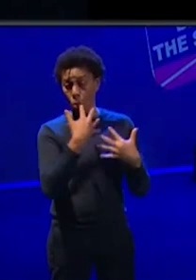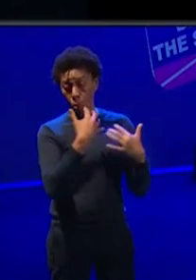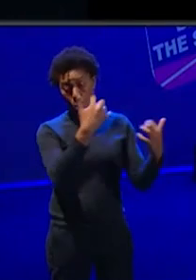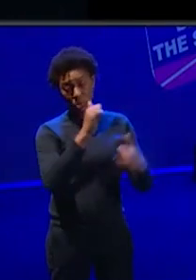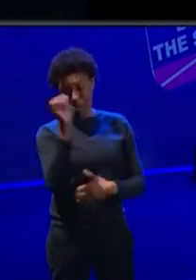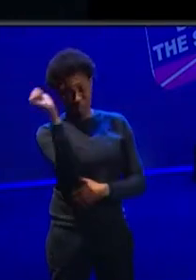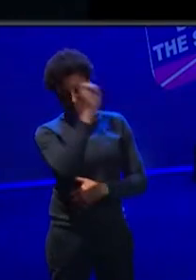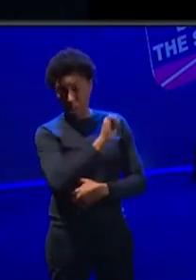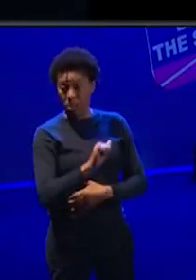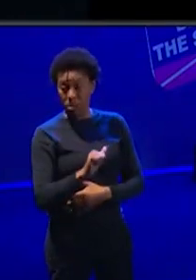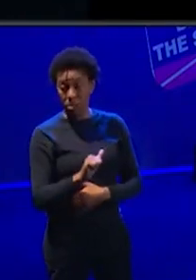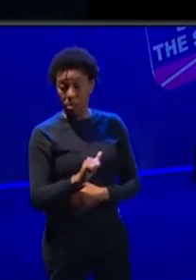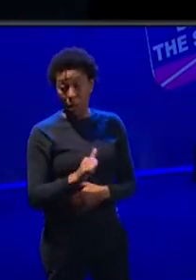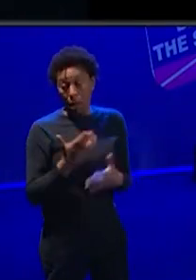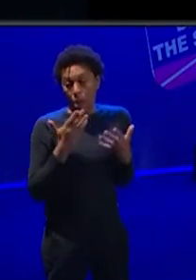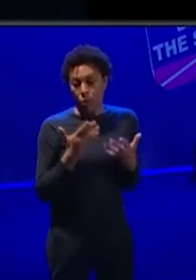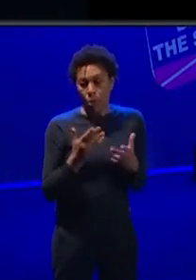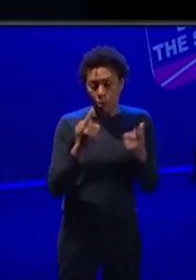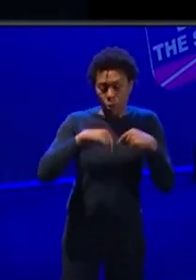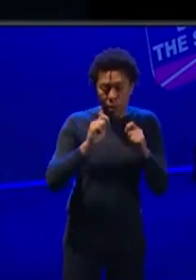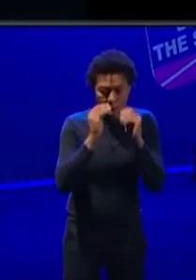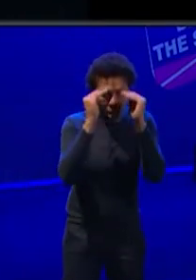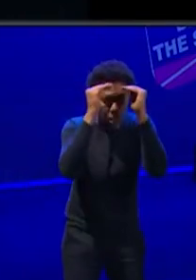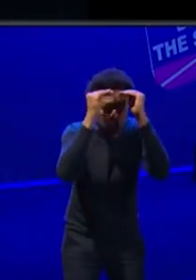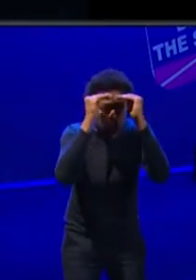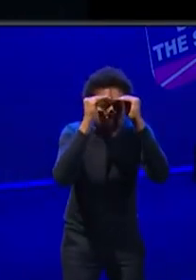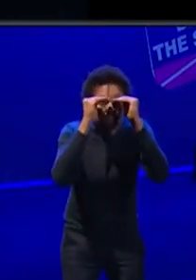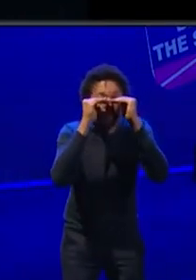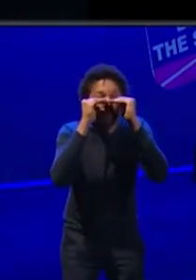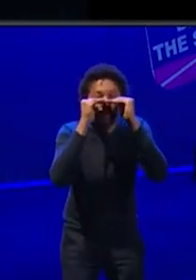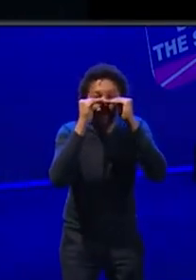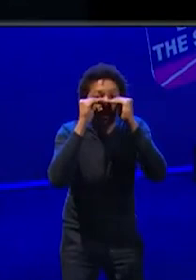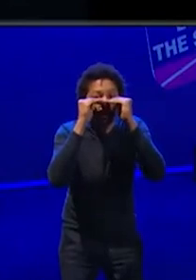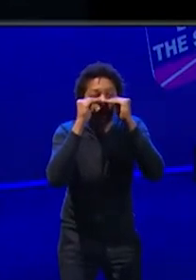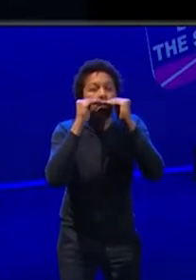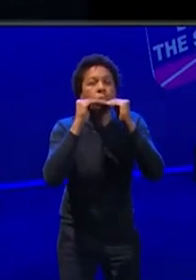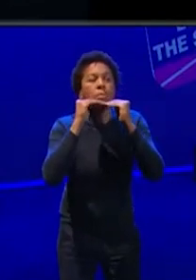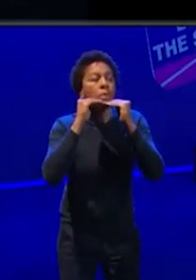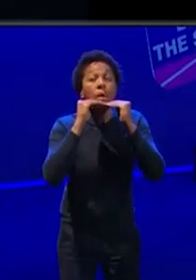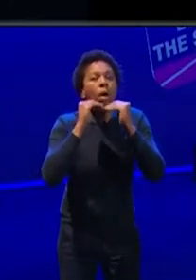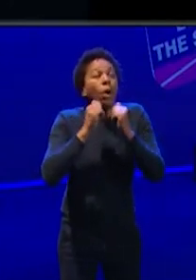we are playing it safe coming back out. I'm being positive, but we are playing it safe coming back out. And